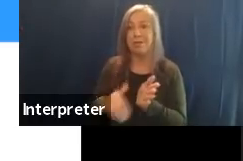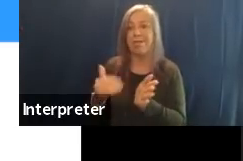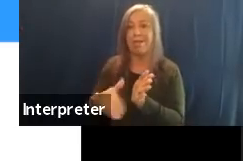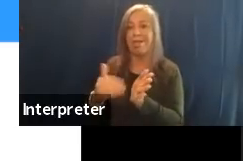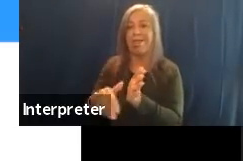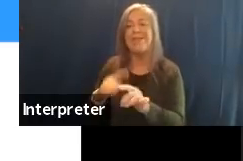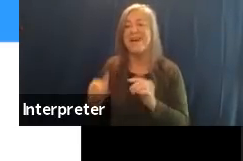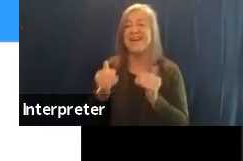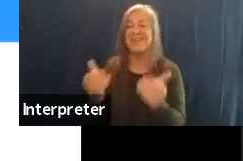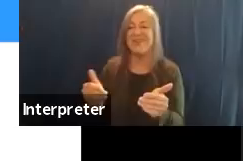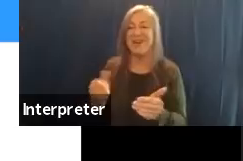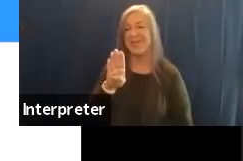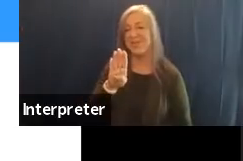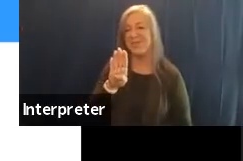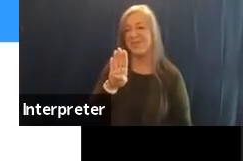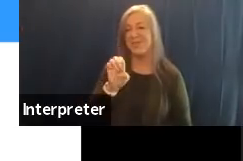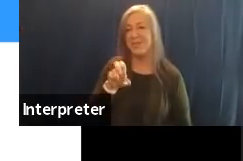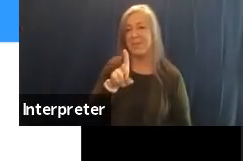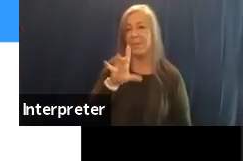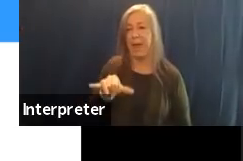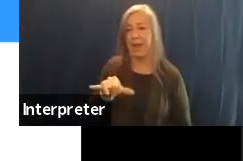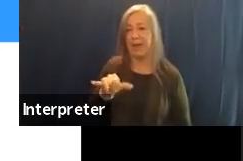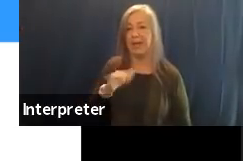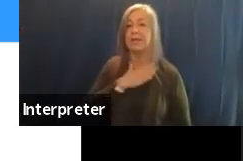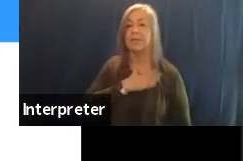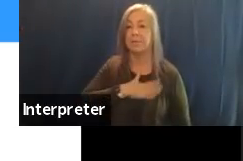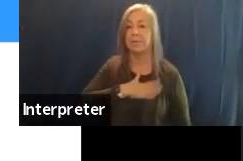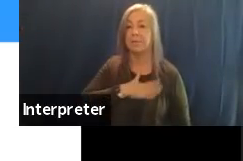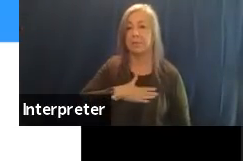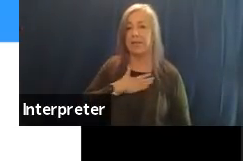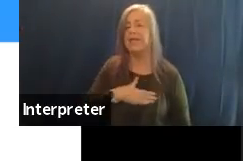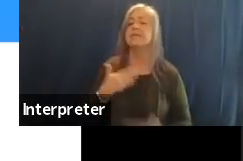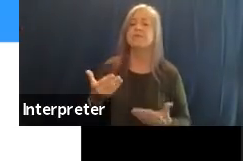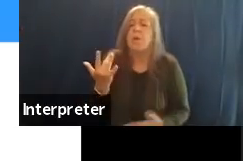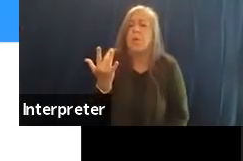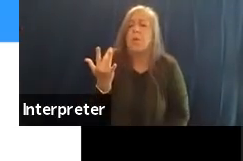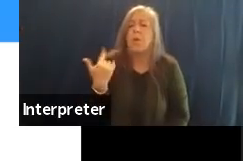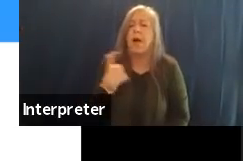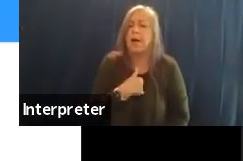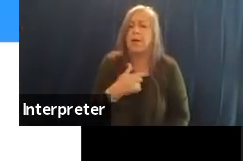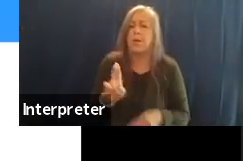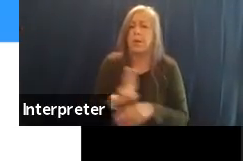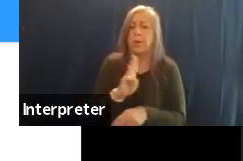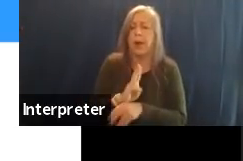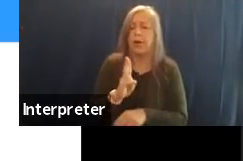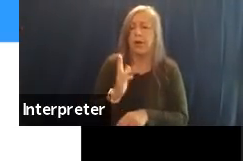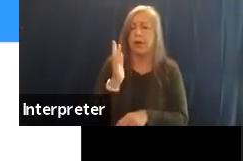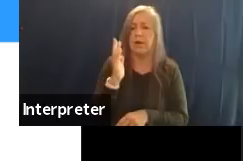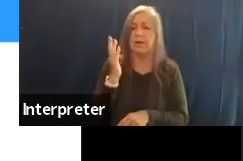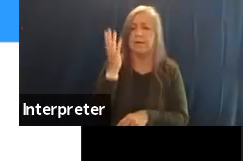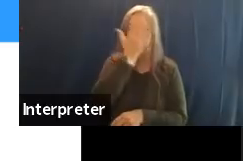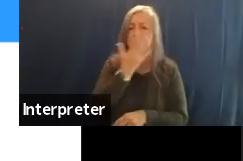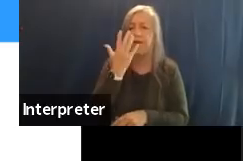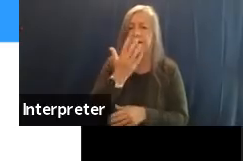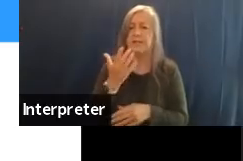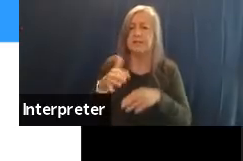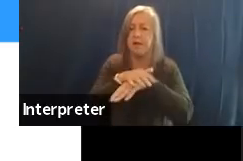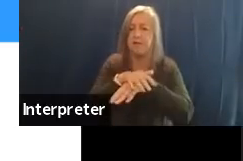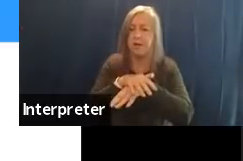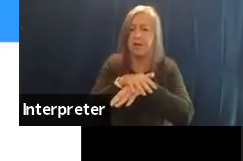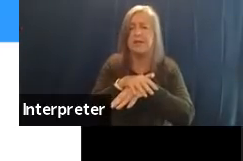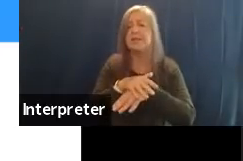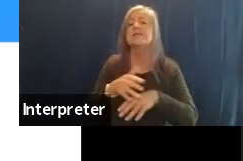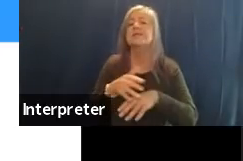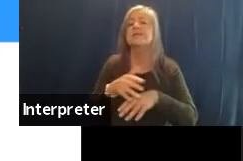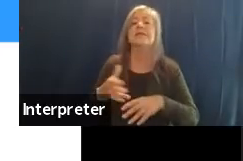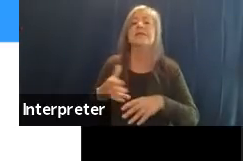You can unmute. Why wear face coverings to prevent the spread of COVID-19? We hear it in the national media, the